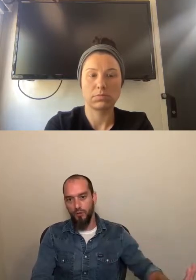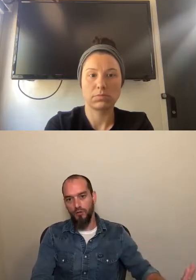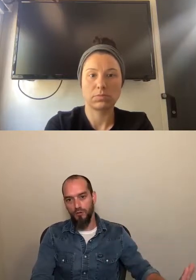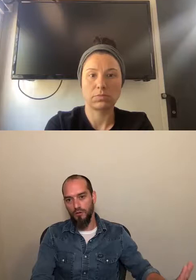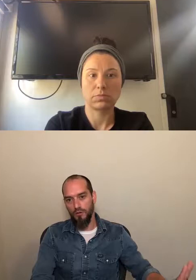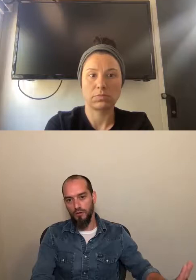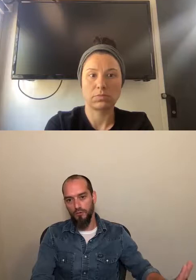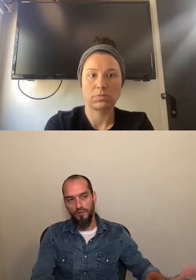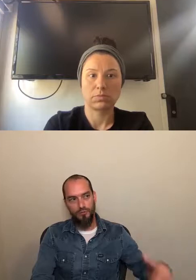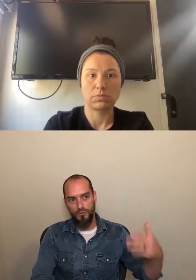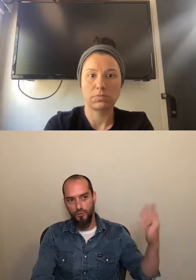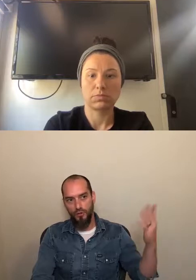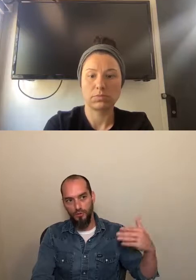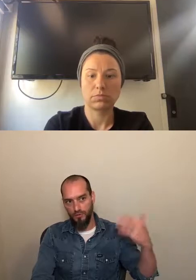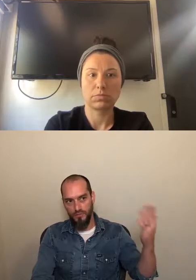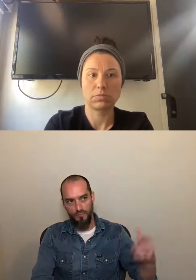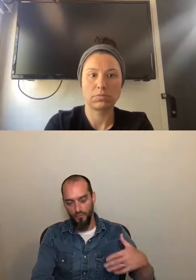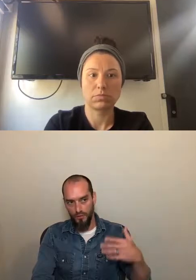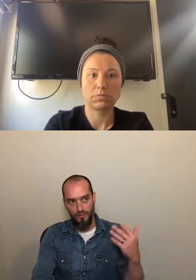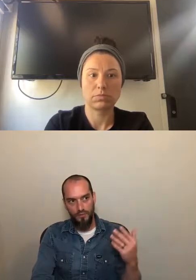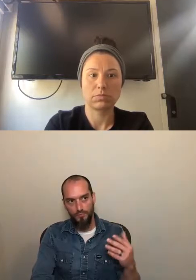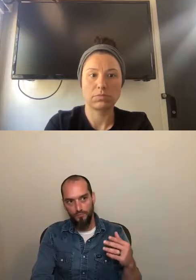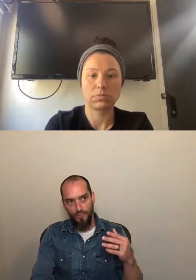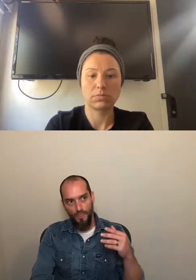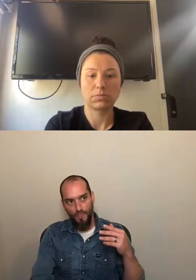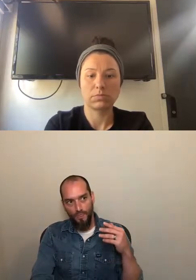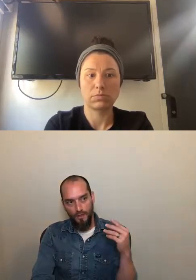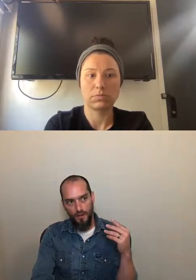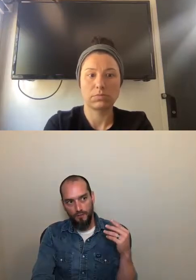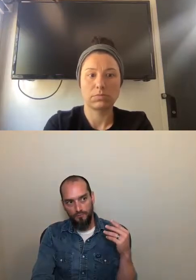interior wall. If you have a two-story home, go to the second floor.